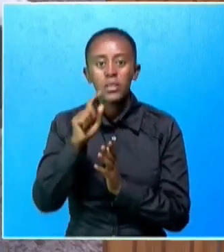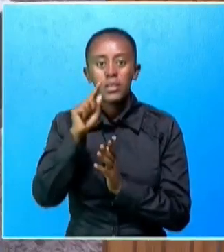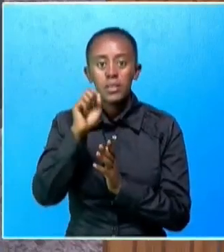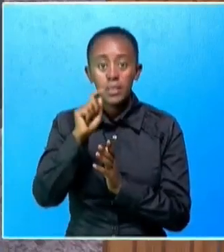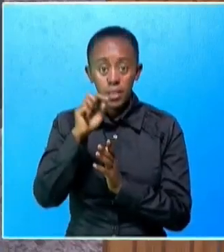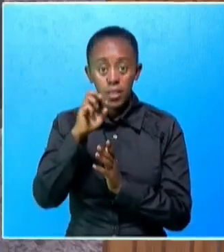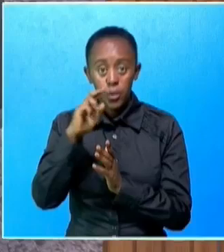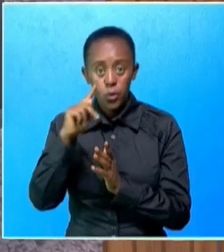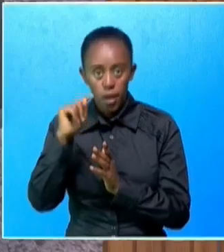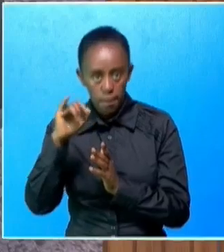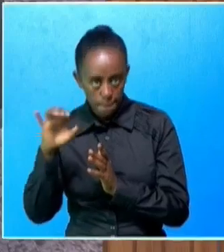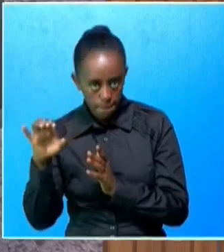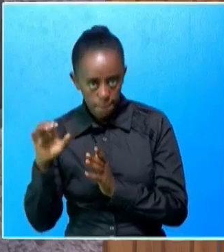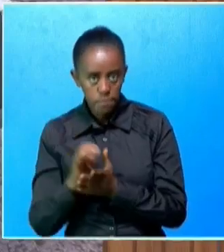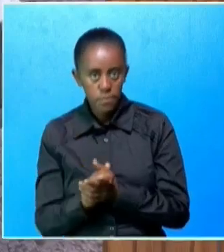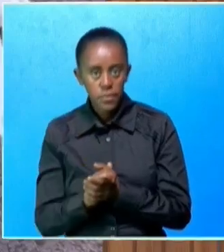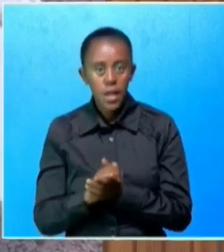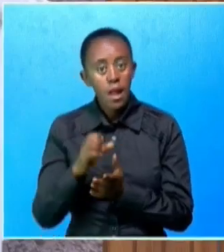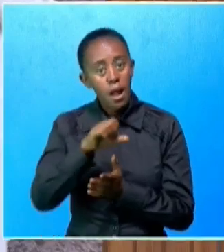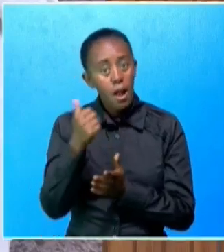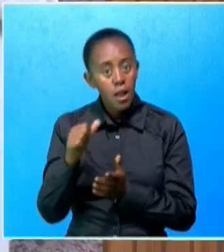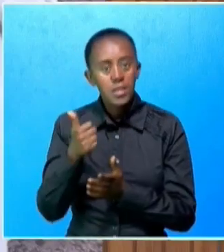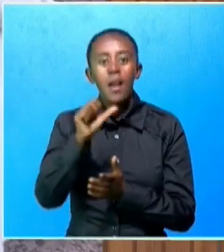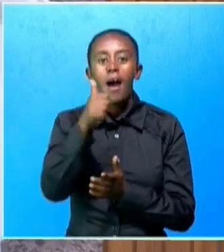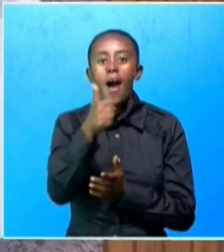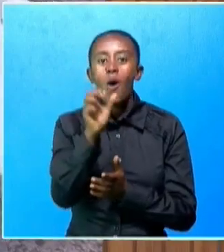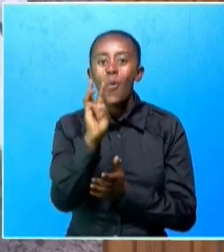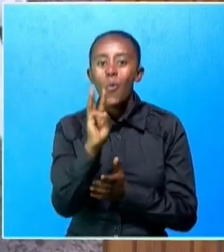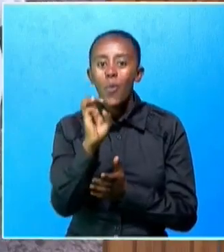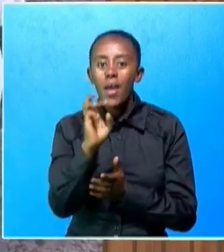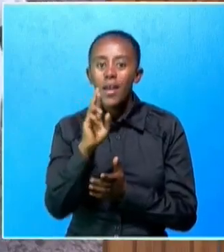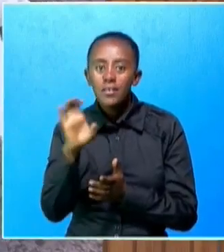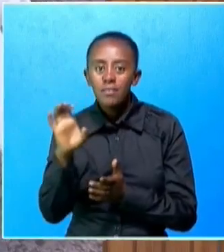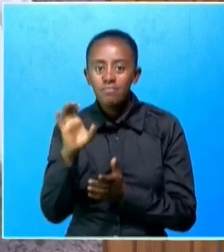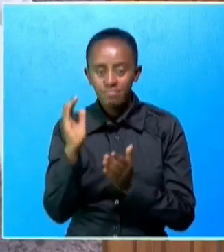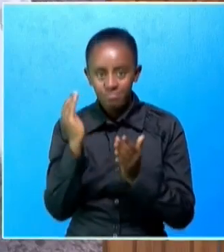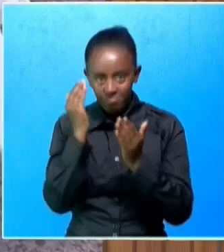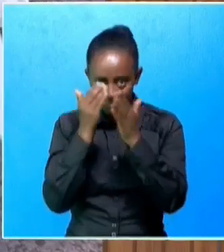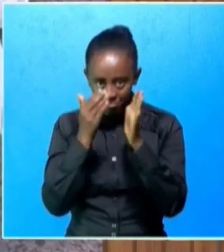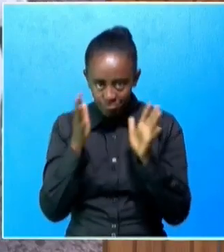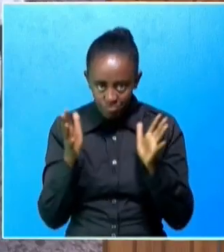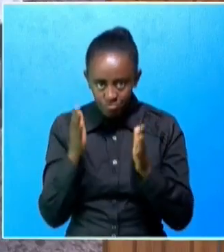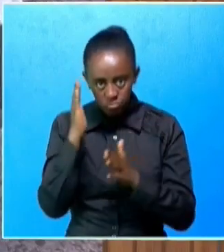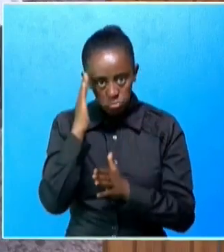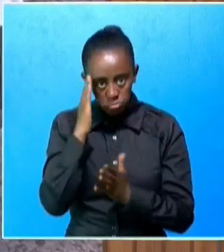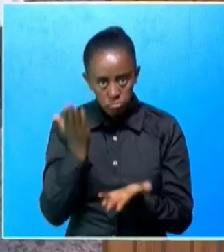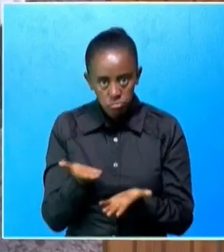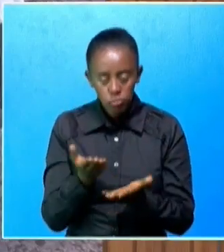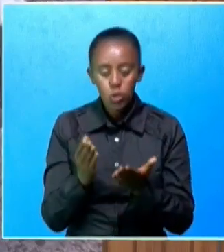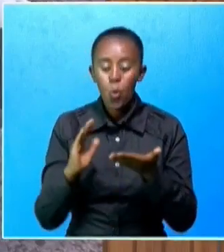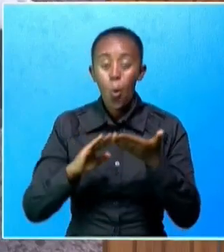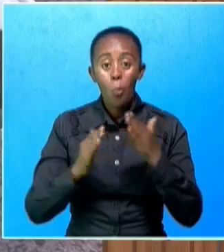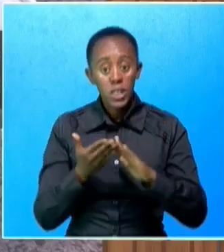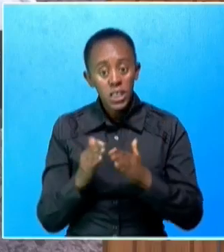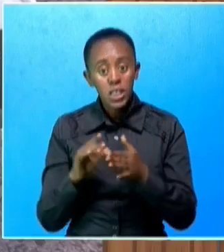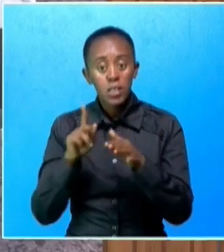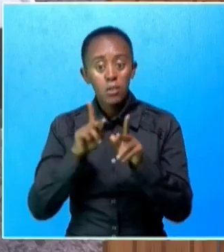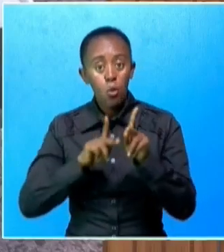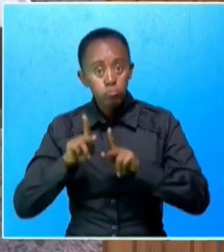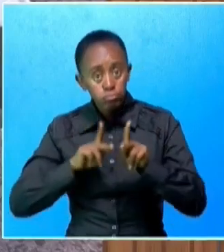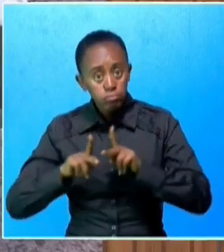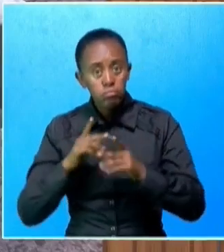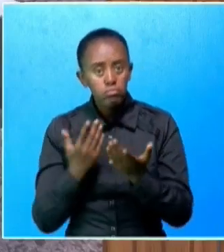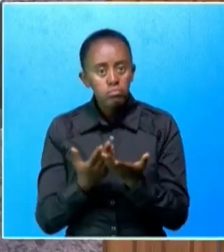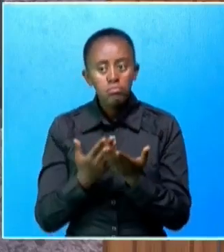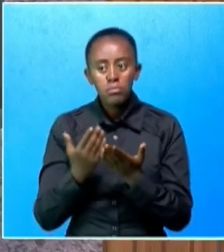other thing that is aware. You remember the word aware in that. We have to aware. Our communities these days is becoming